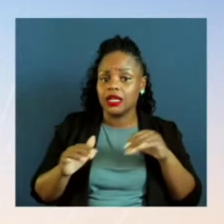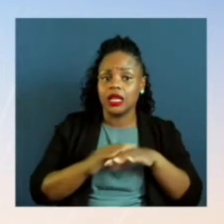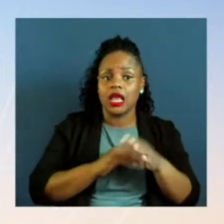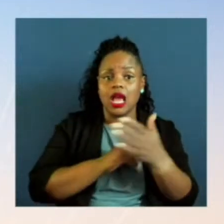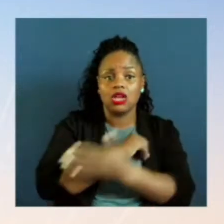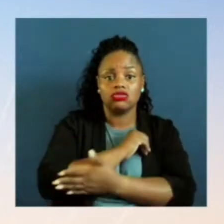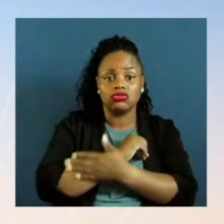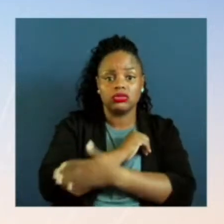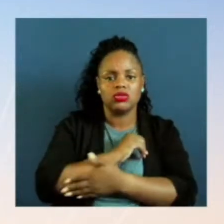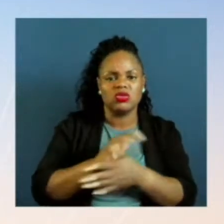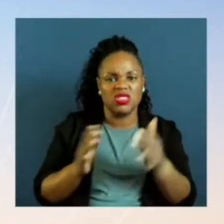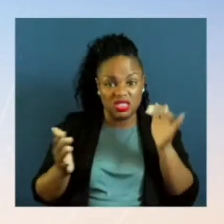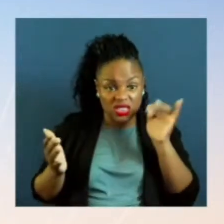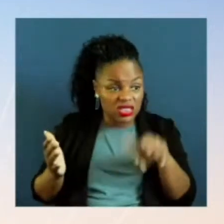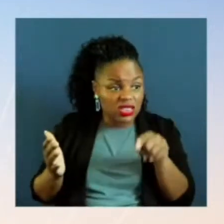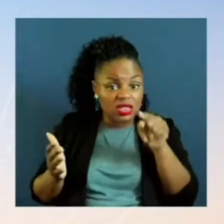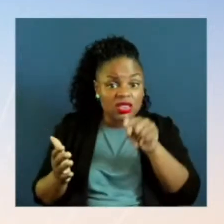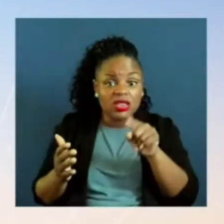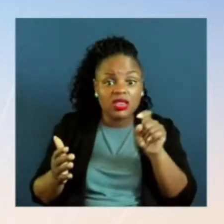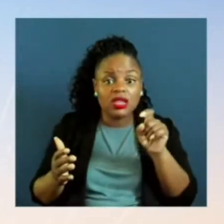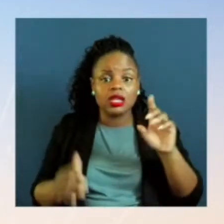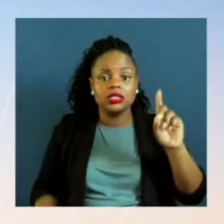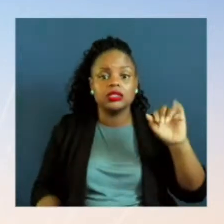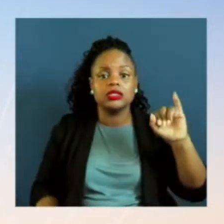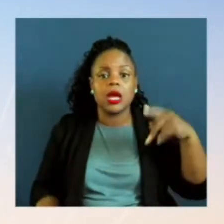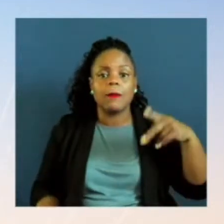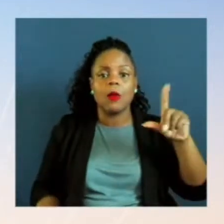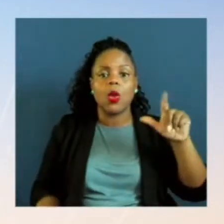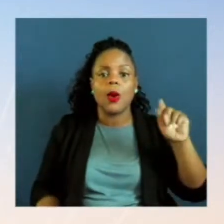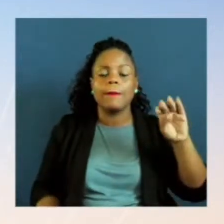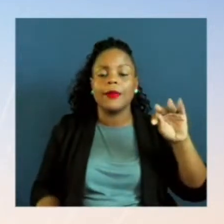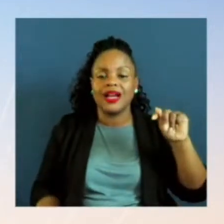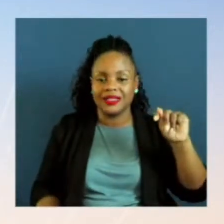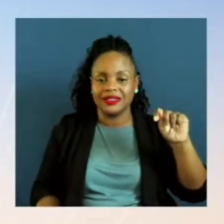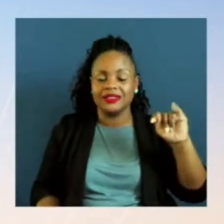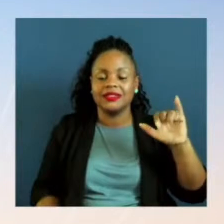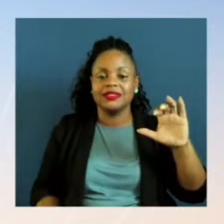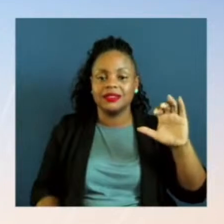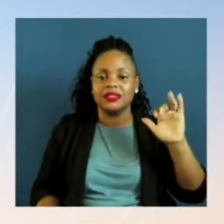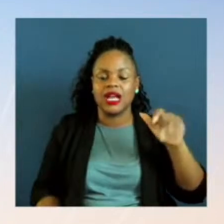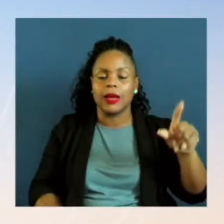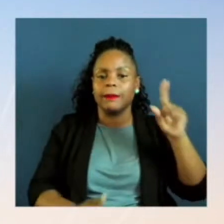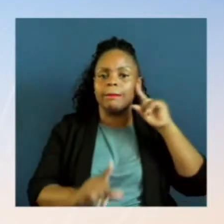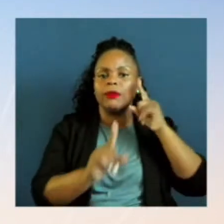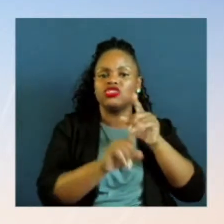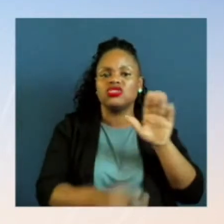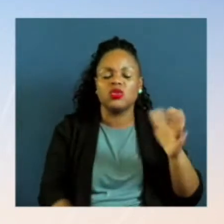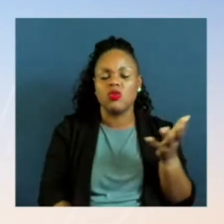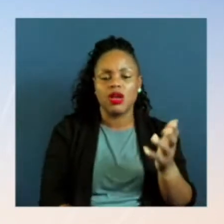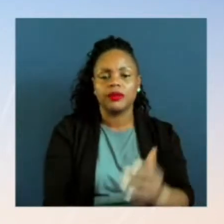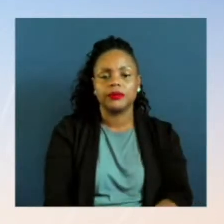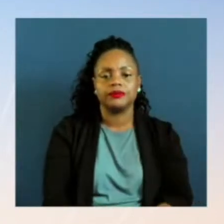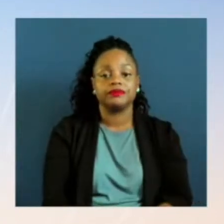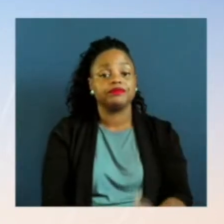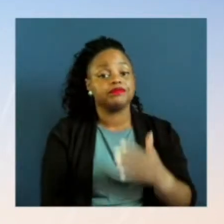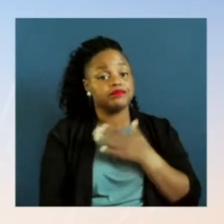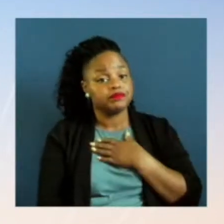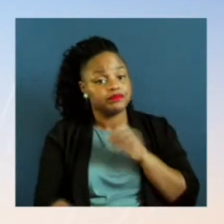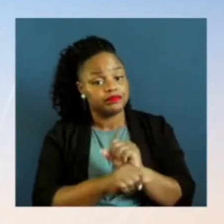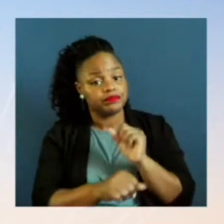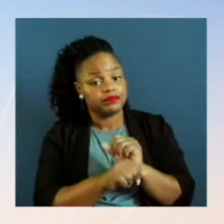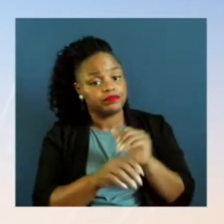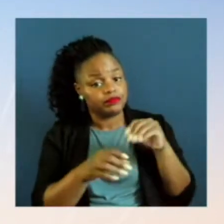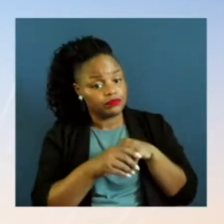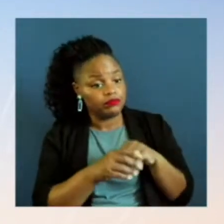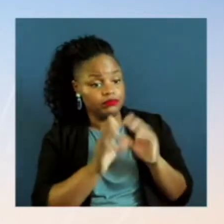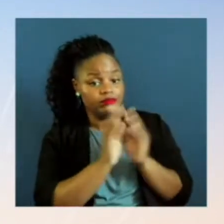on the diplomatic mission? Well, I know my colleague at the State Department is briefing right about now and will give a more in-depth update on